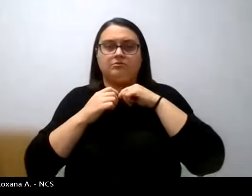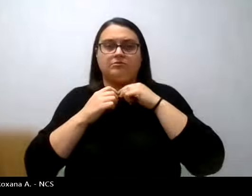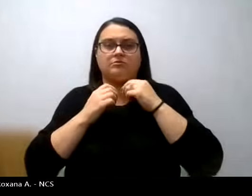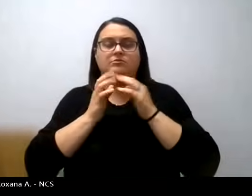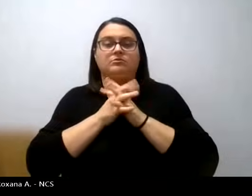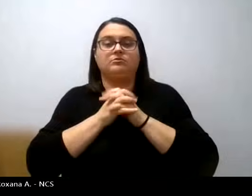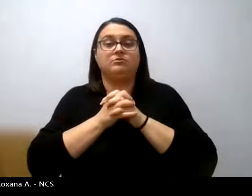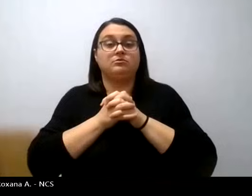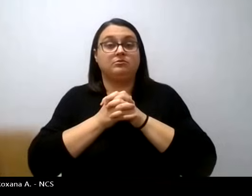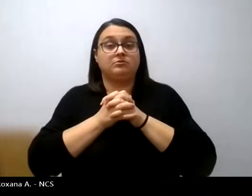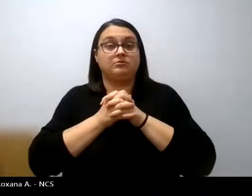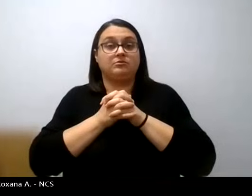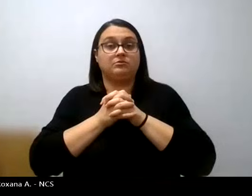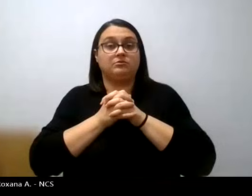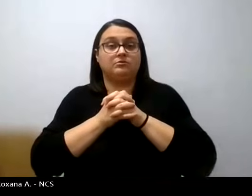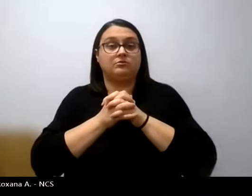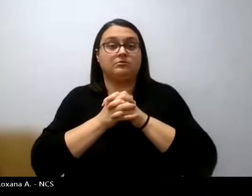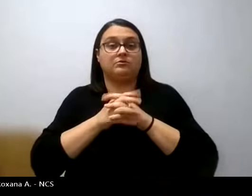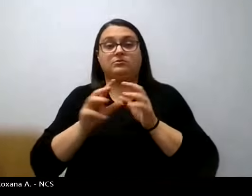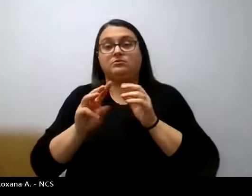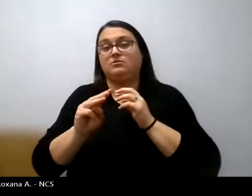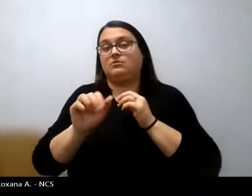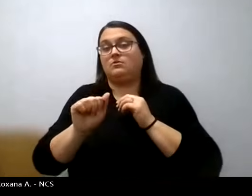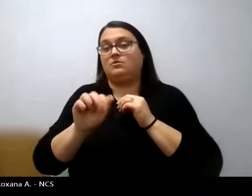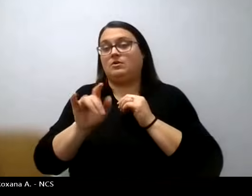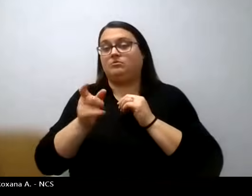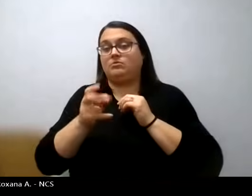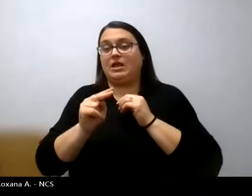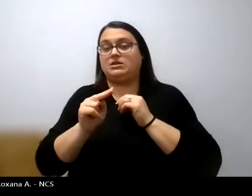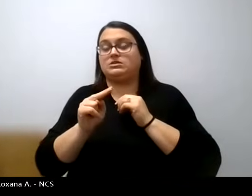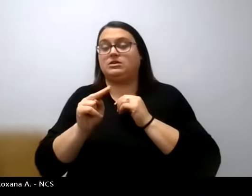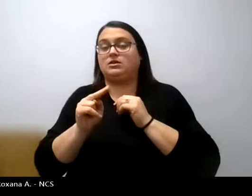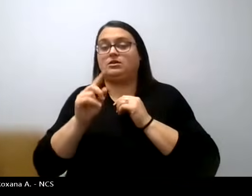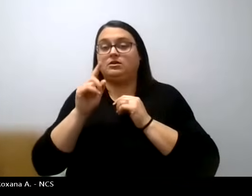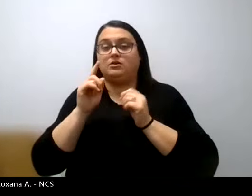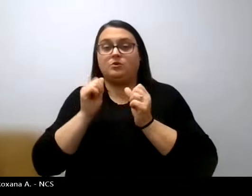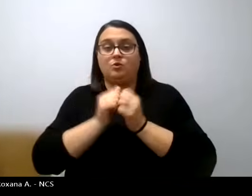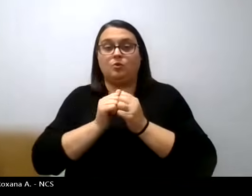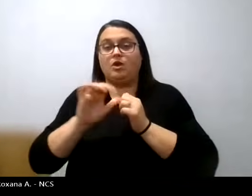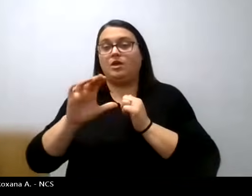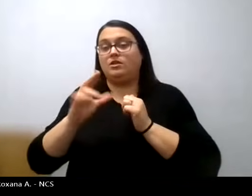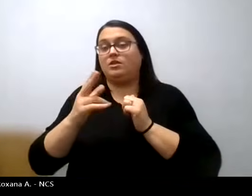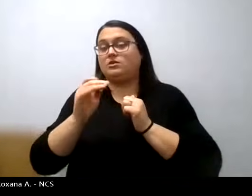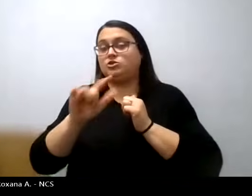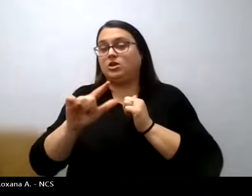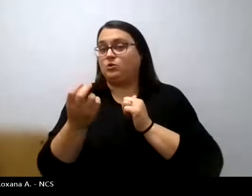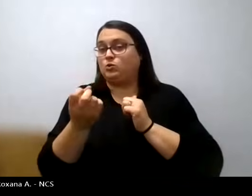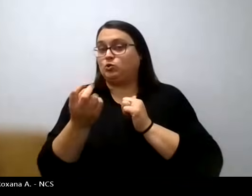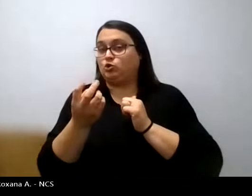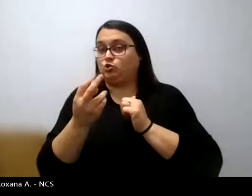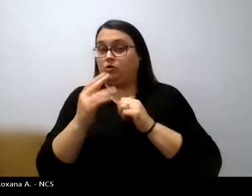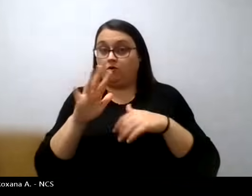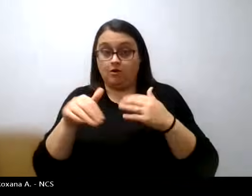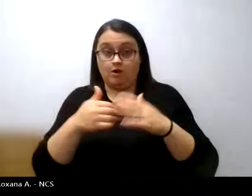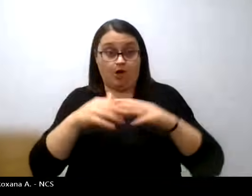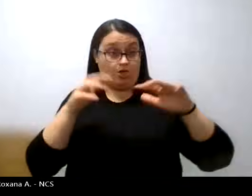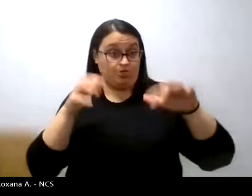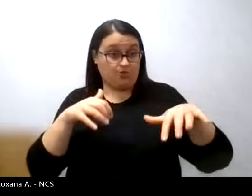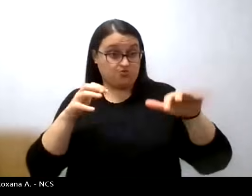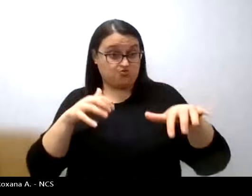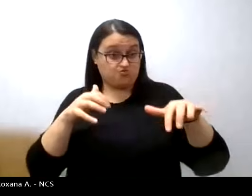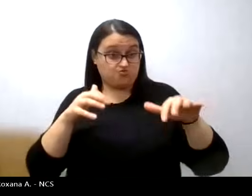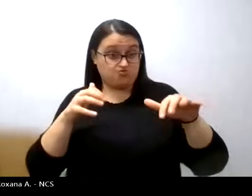Okay, we've got Madison with channel 12. Will all of the rain we are supposed to